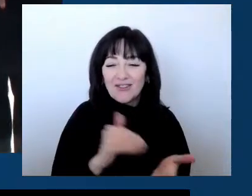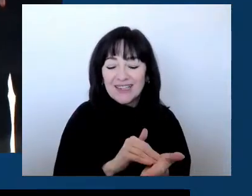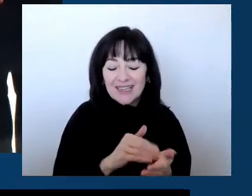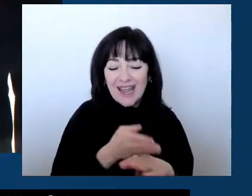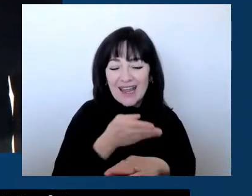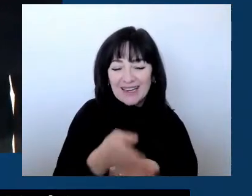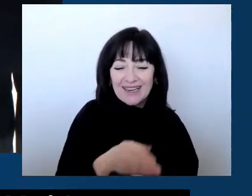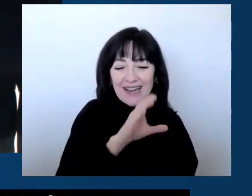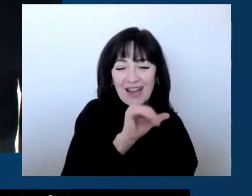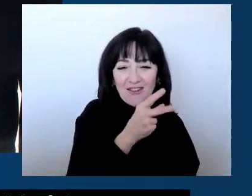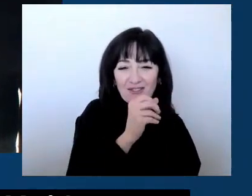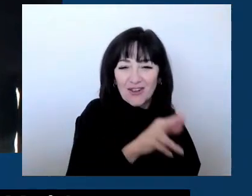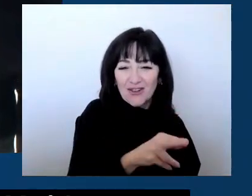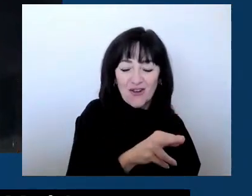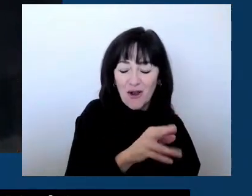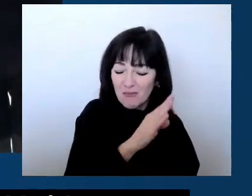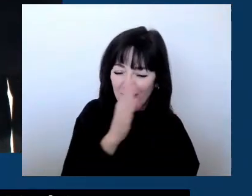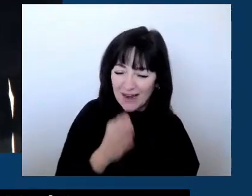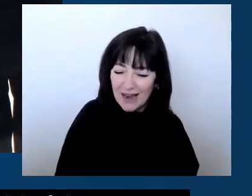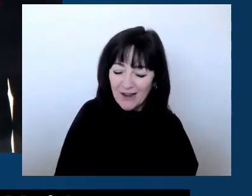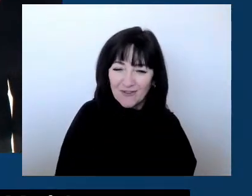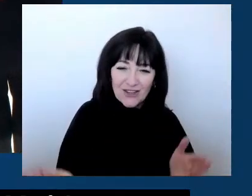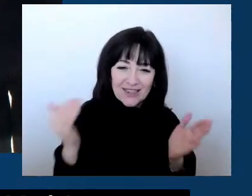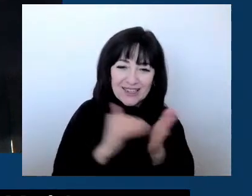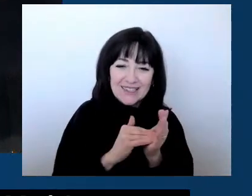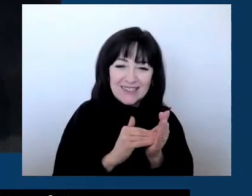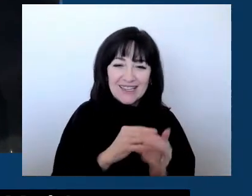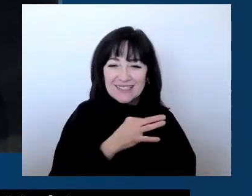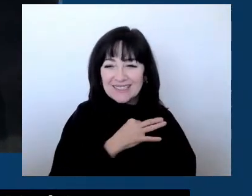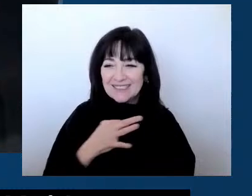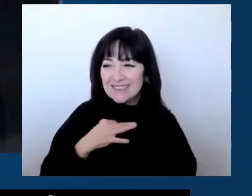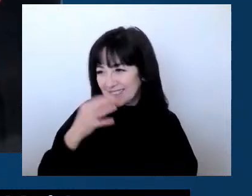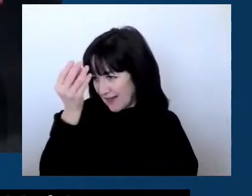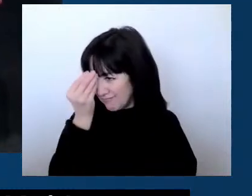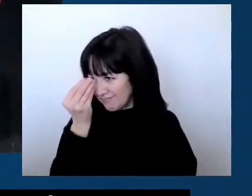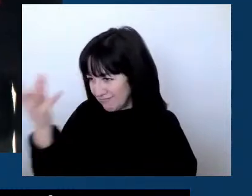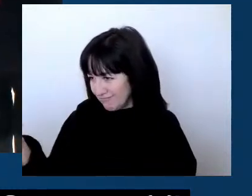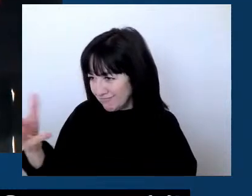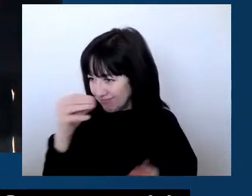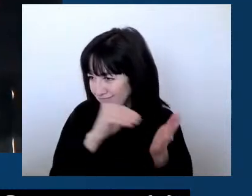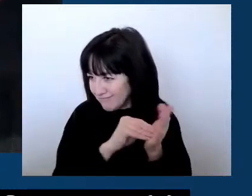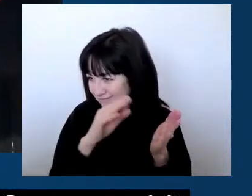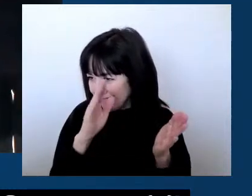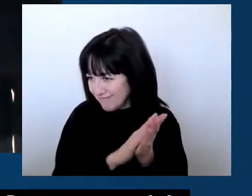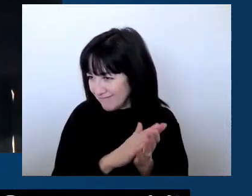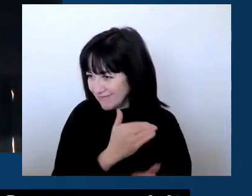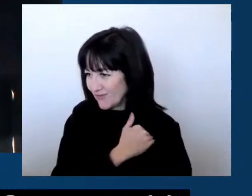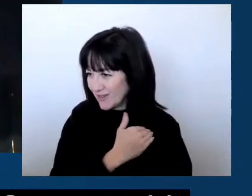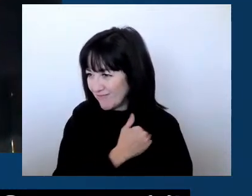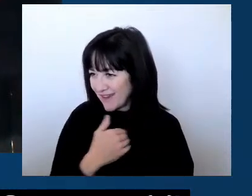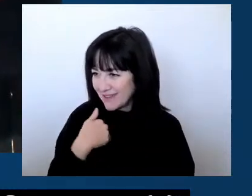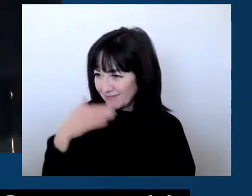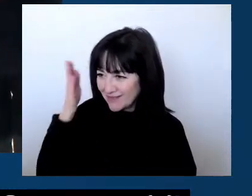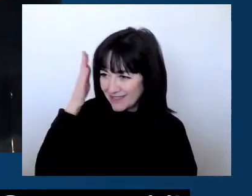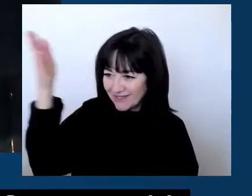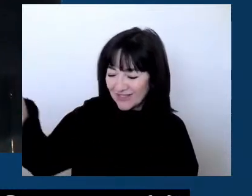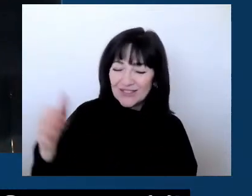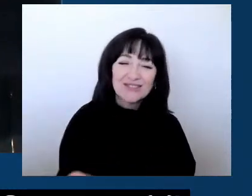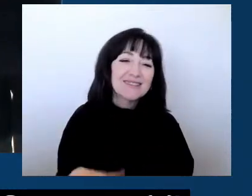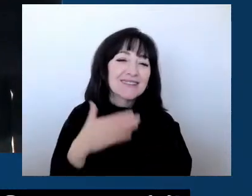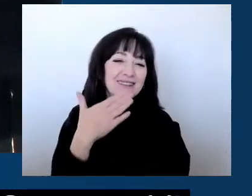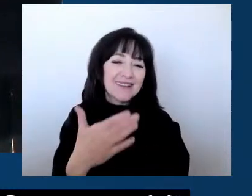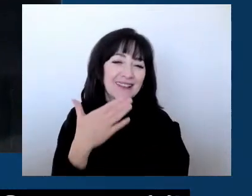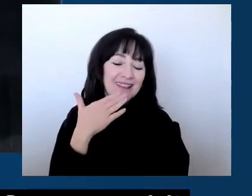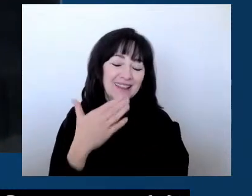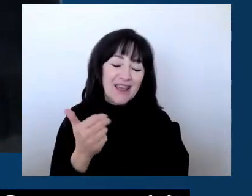ever again. Staff, please take note. Thank you so much for the warm welcome. Thank you, Secretary